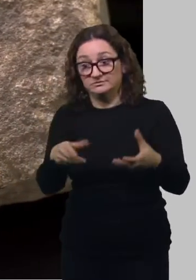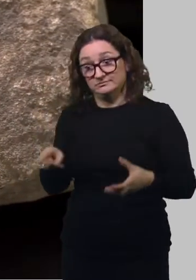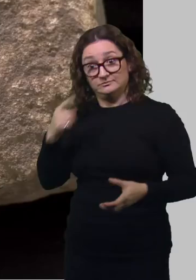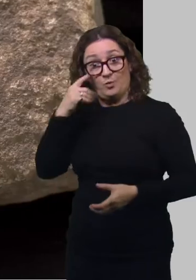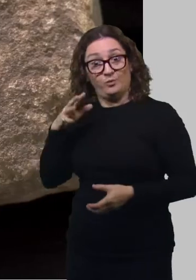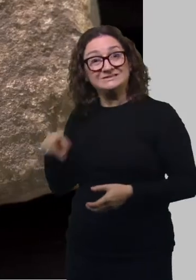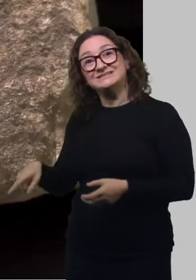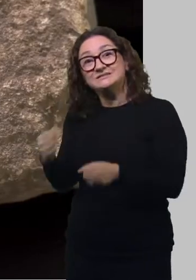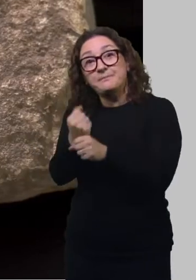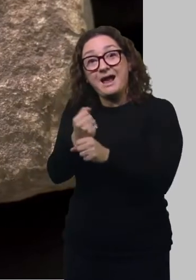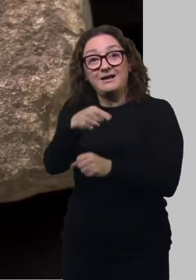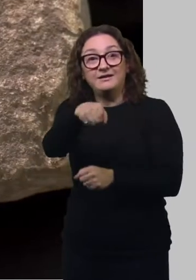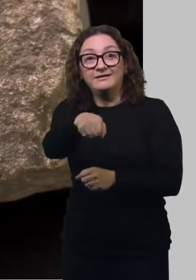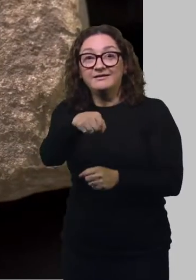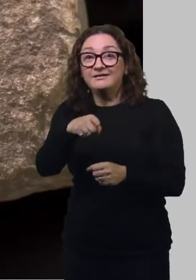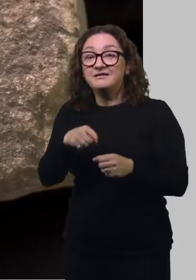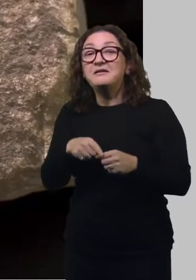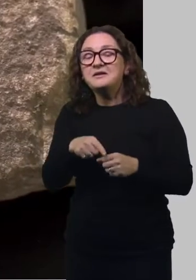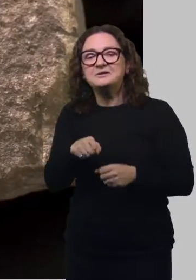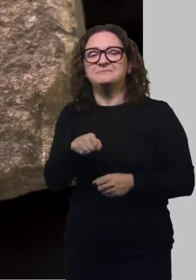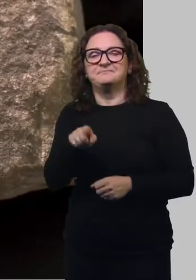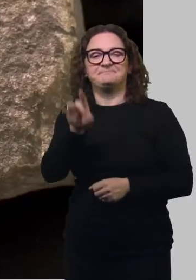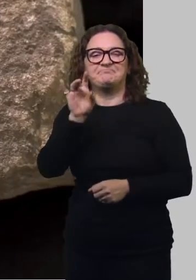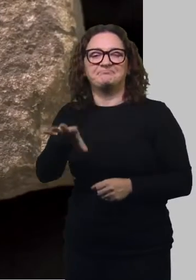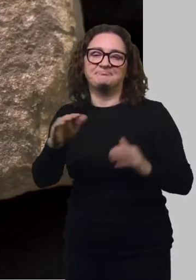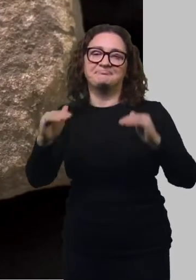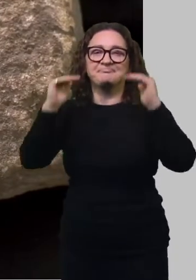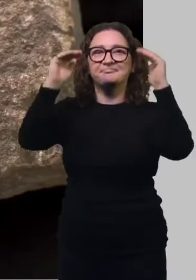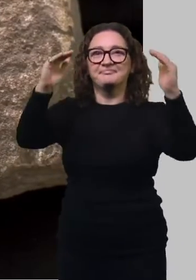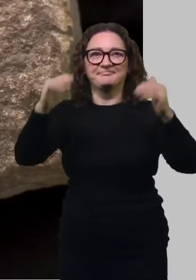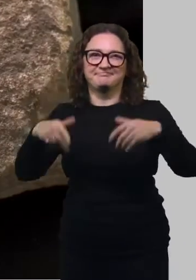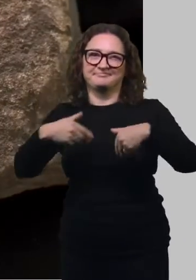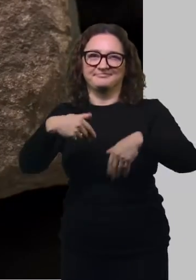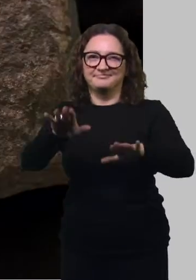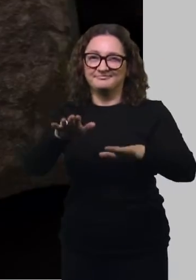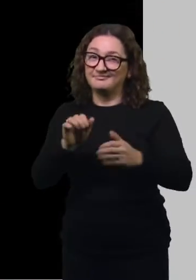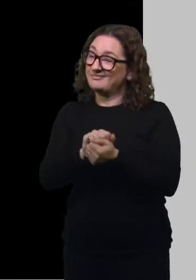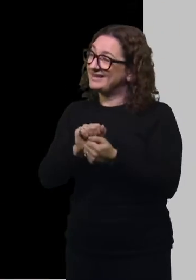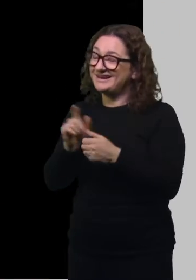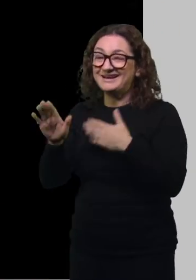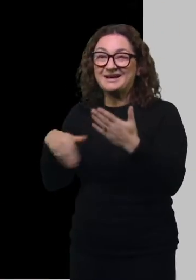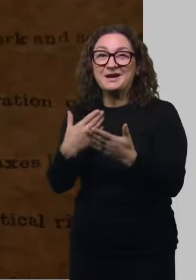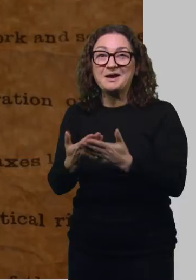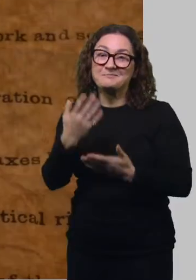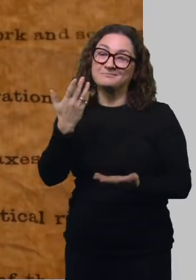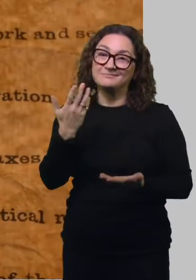remains dormant to this day. We keep the stones as records of the House's proceedings.